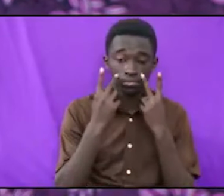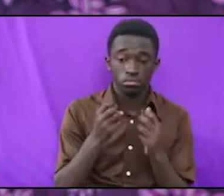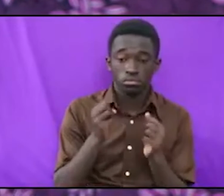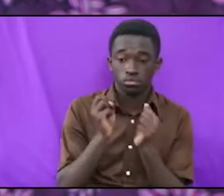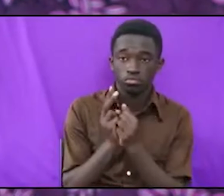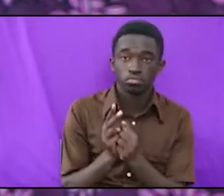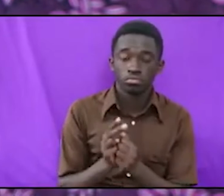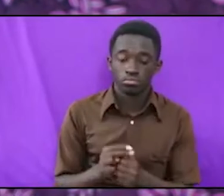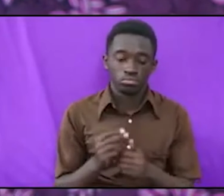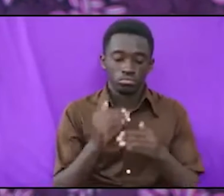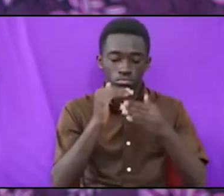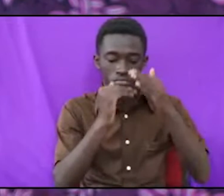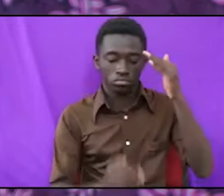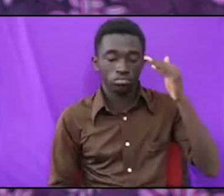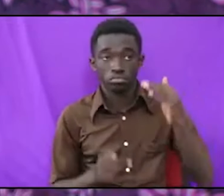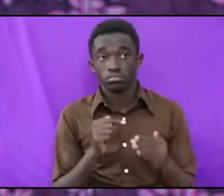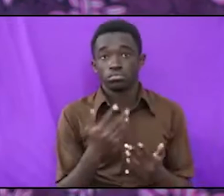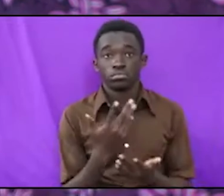12, all those chapters,